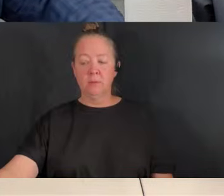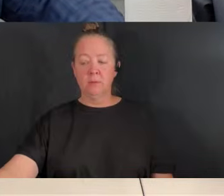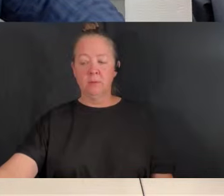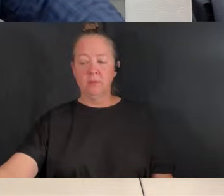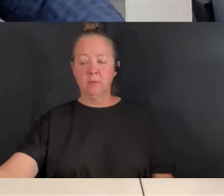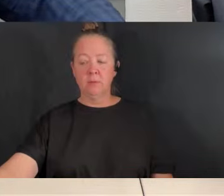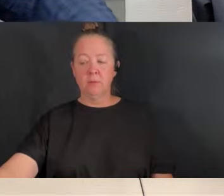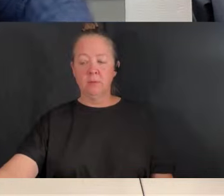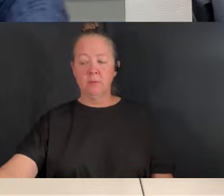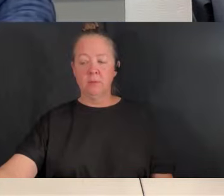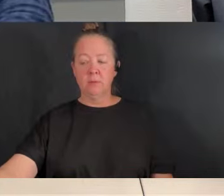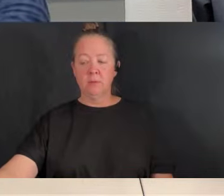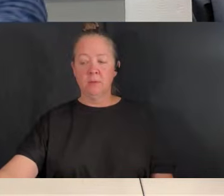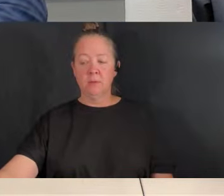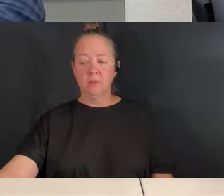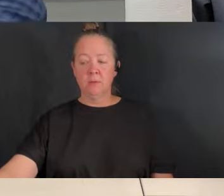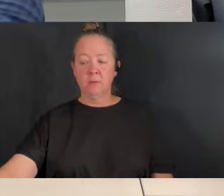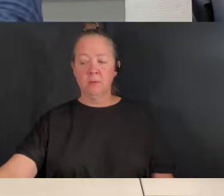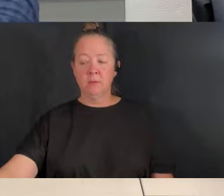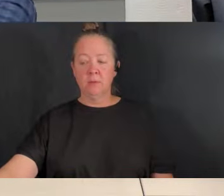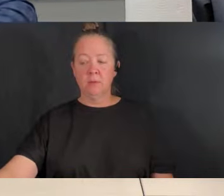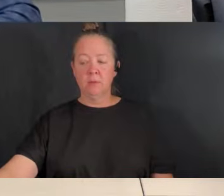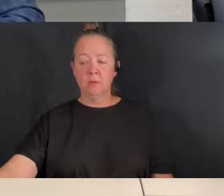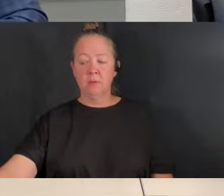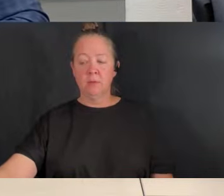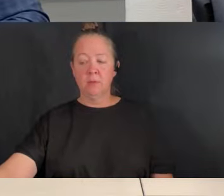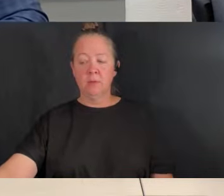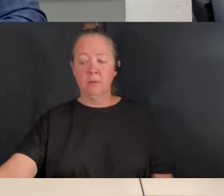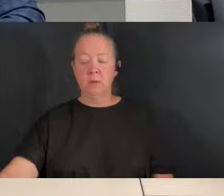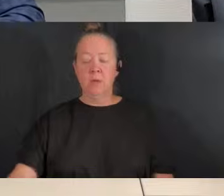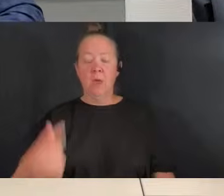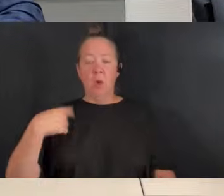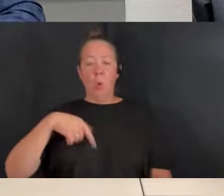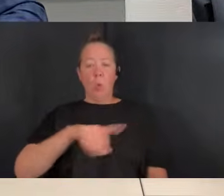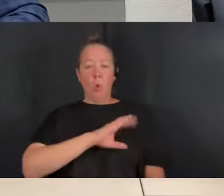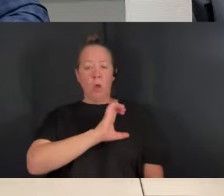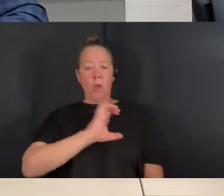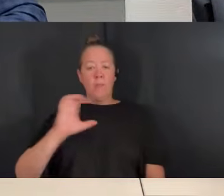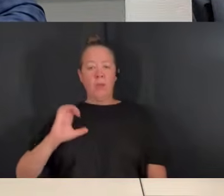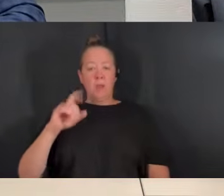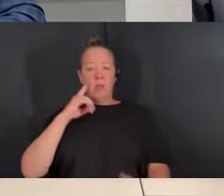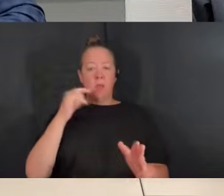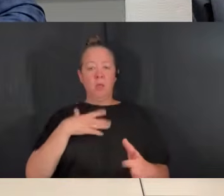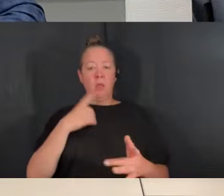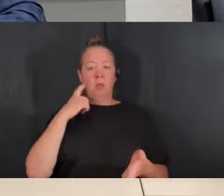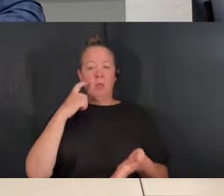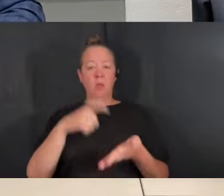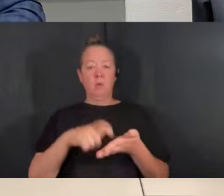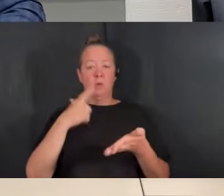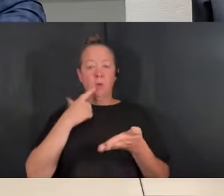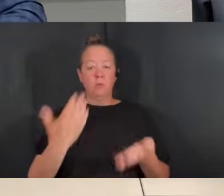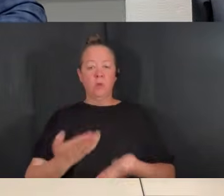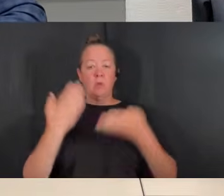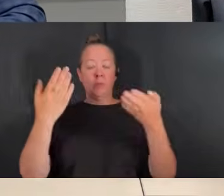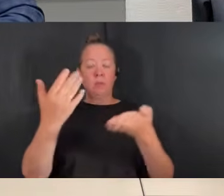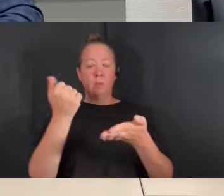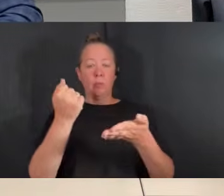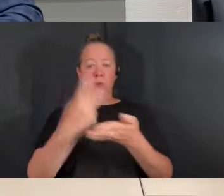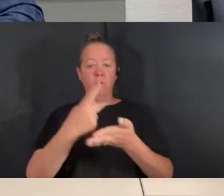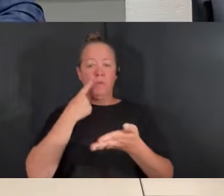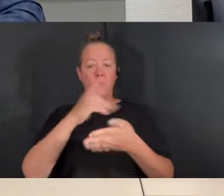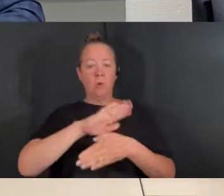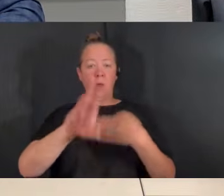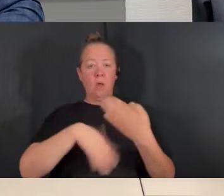The committee recommends approval of all 7 applicants. The banners honoring Raymond Clay Mosley,